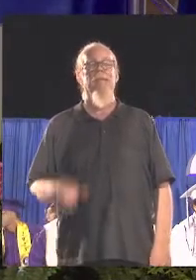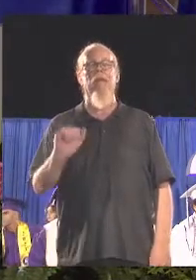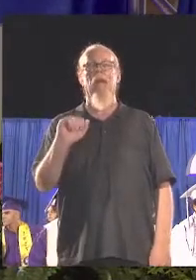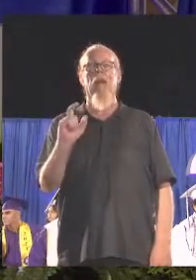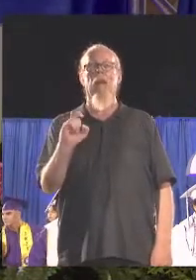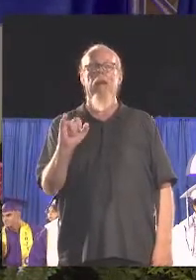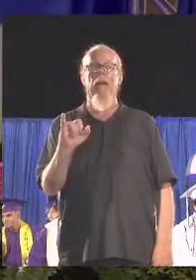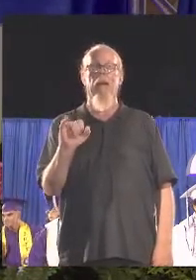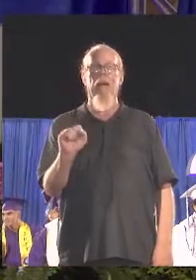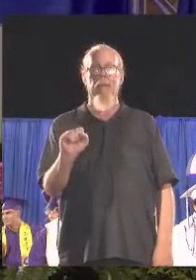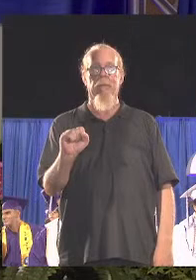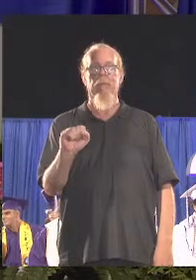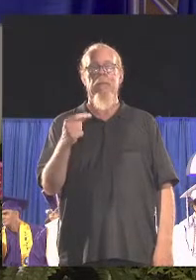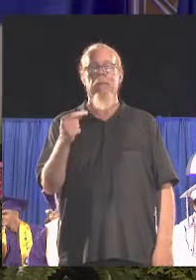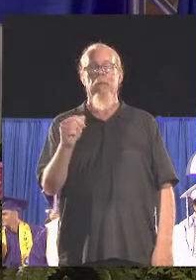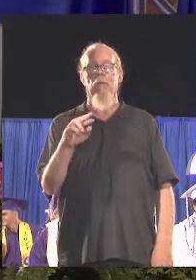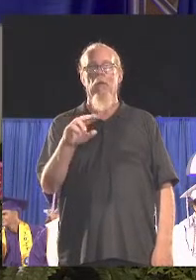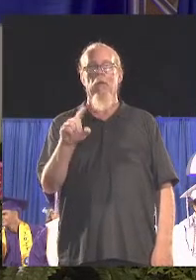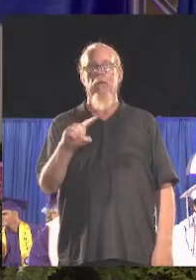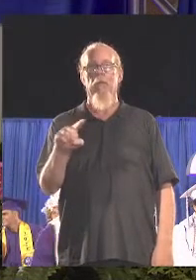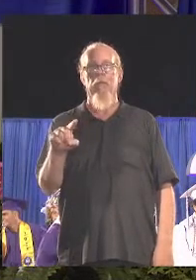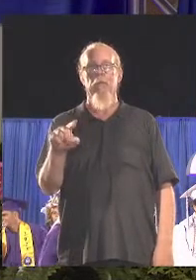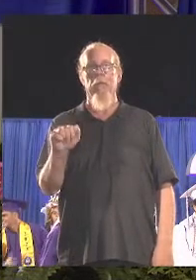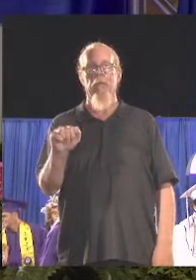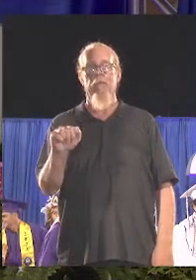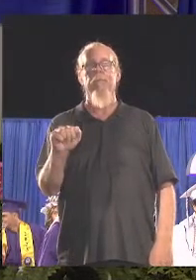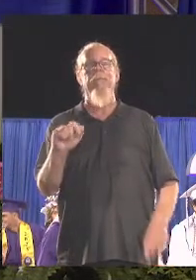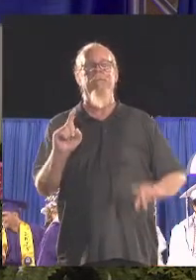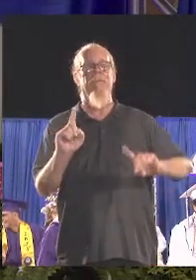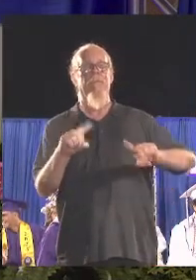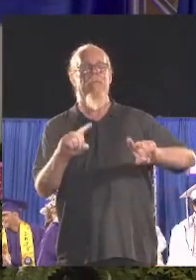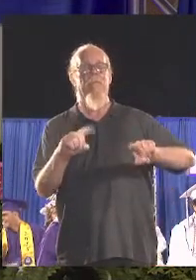Alexis Gasca, St. Philip's College.